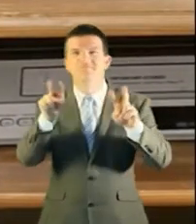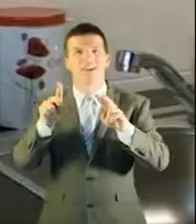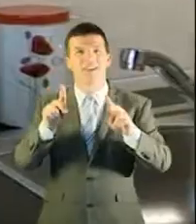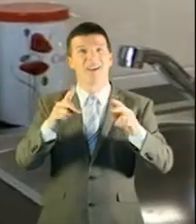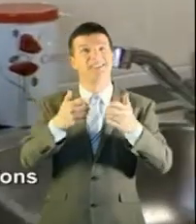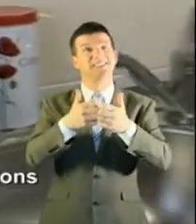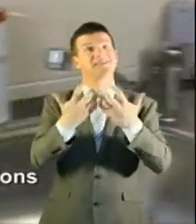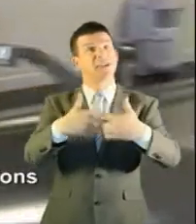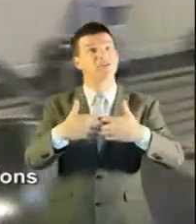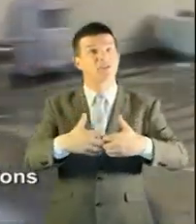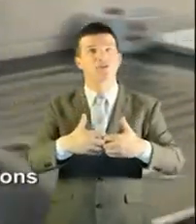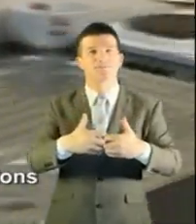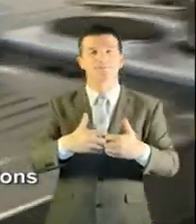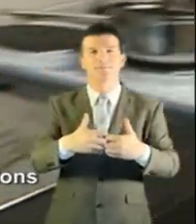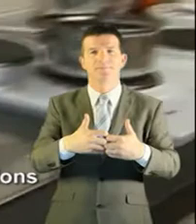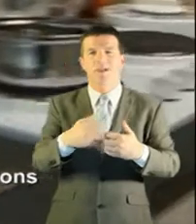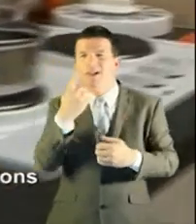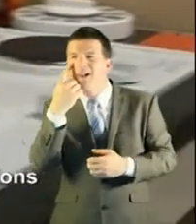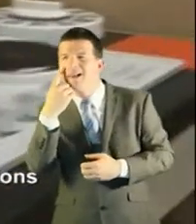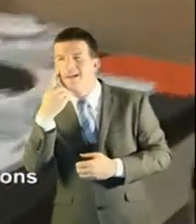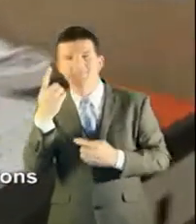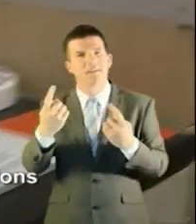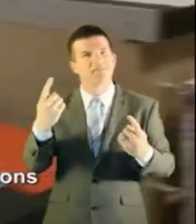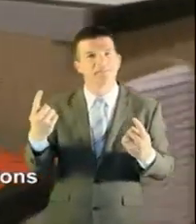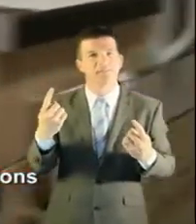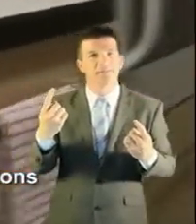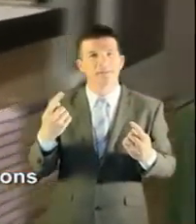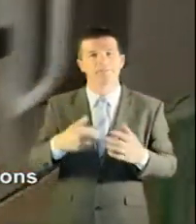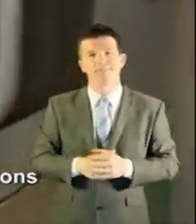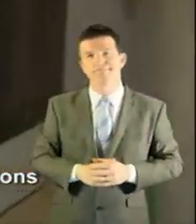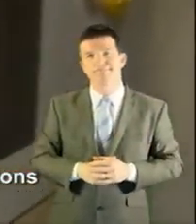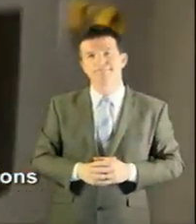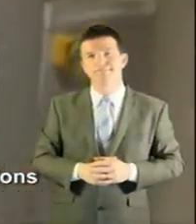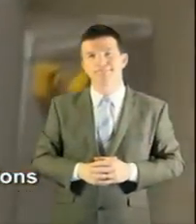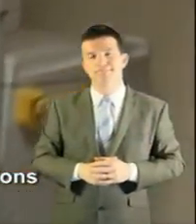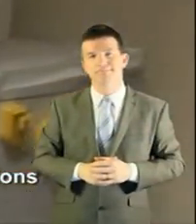home, and an opportunity to discover specific solutions to individual needs.